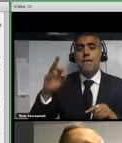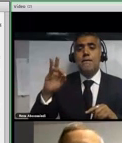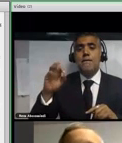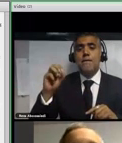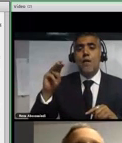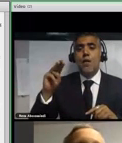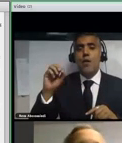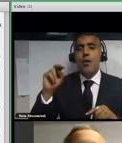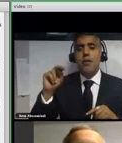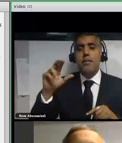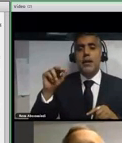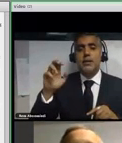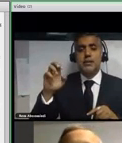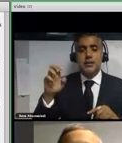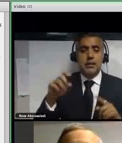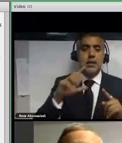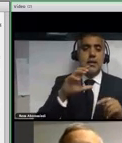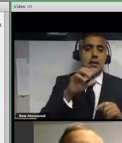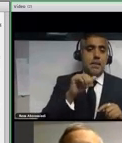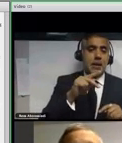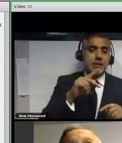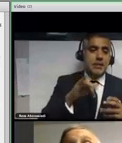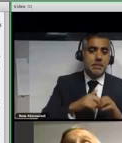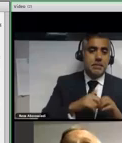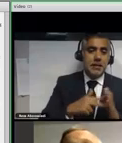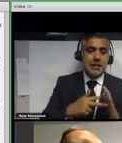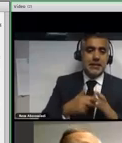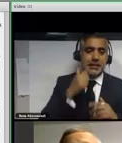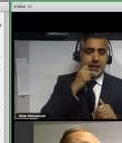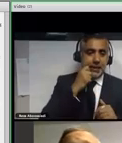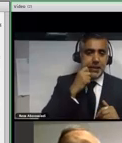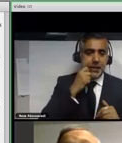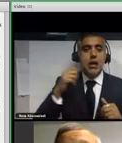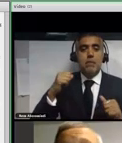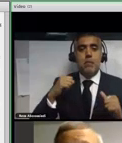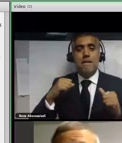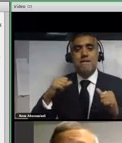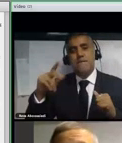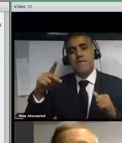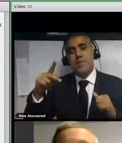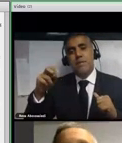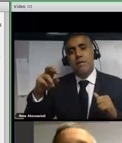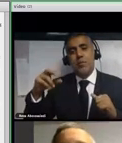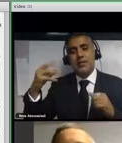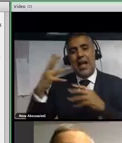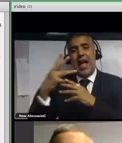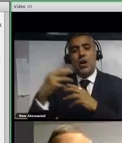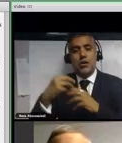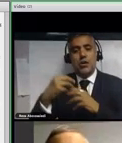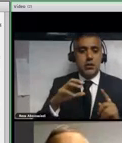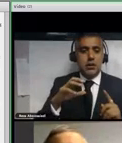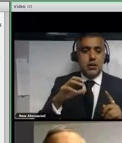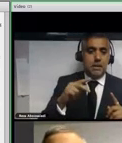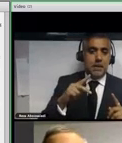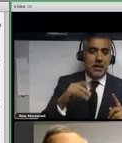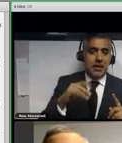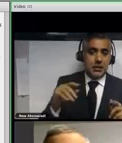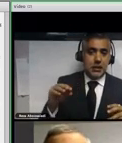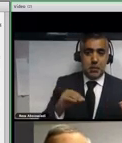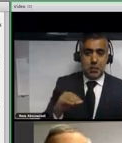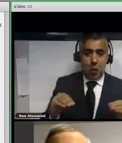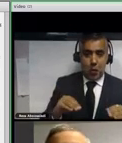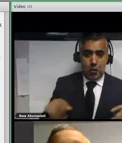in the skin and performance in the environment. So for example, someone with mobility issues, what's their capacity to do